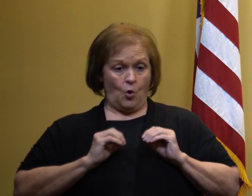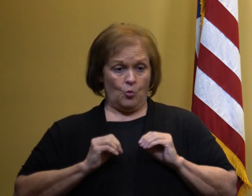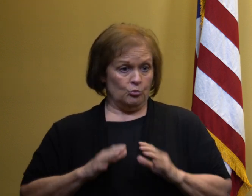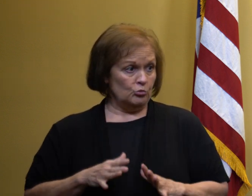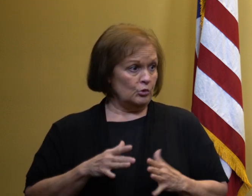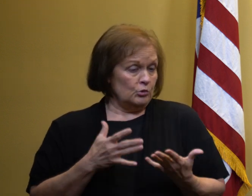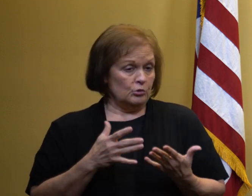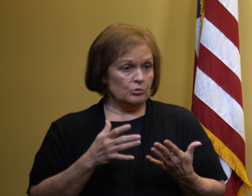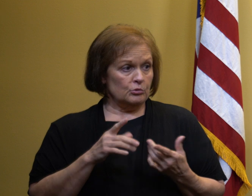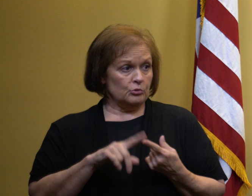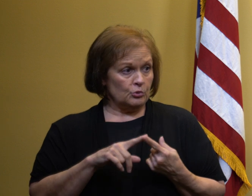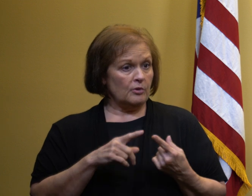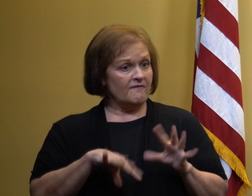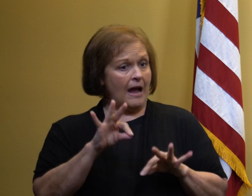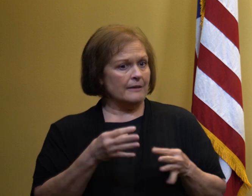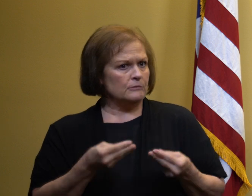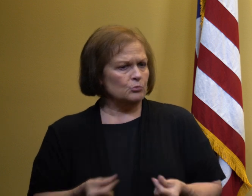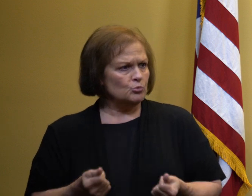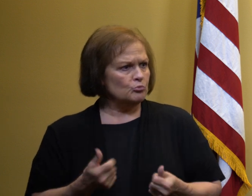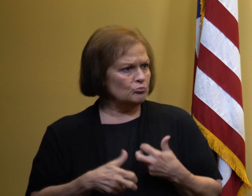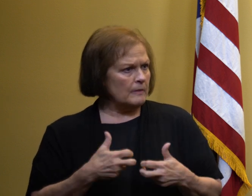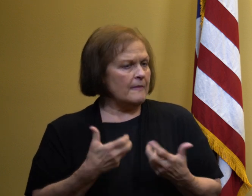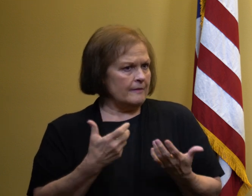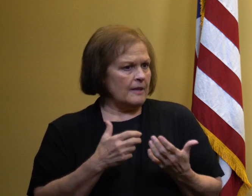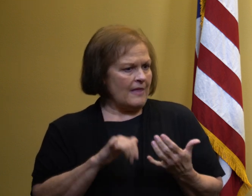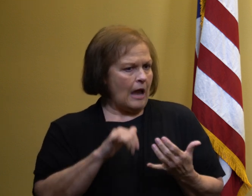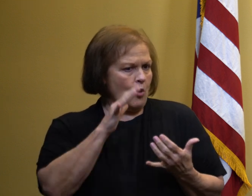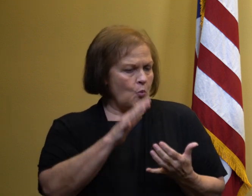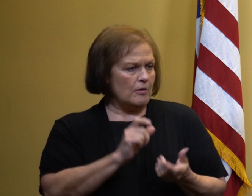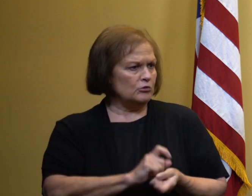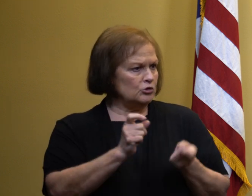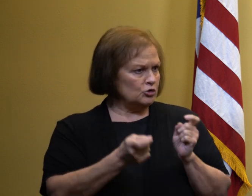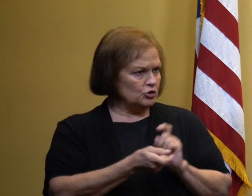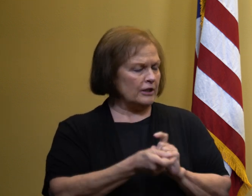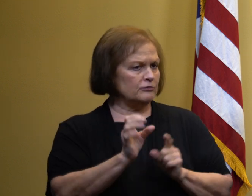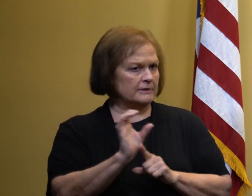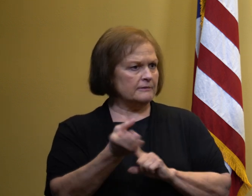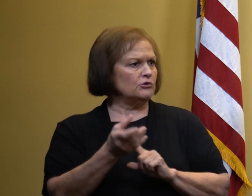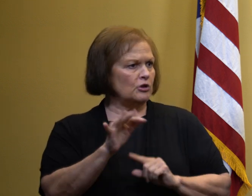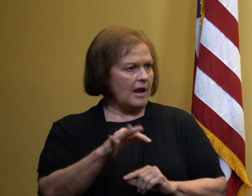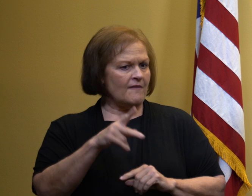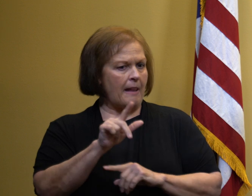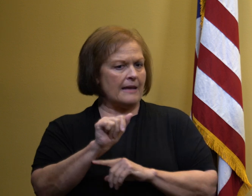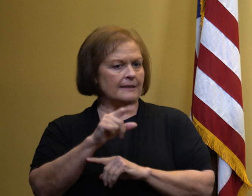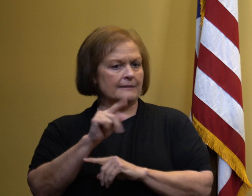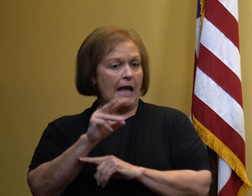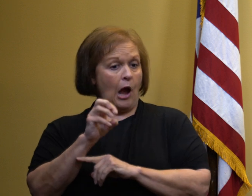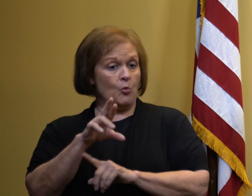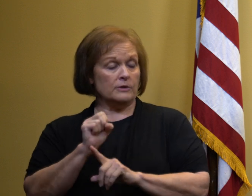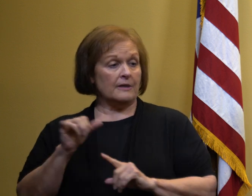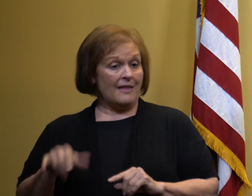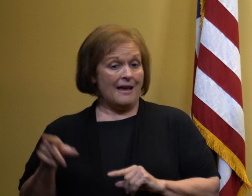ownership to bring forth solutions that will change the existing conditions of Plaza Tower.